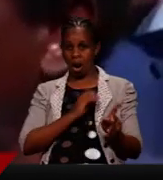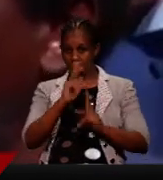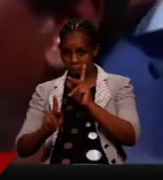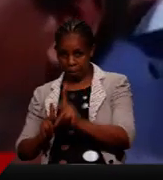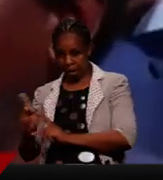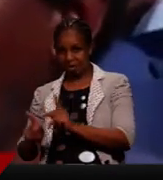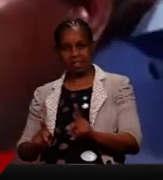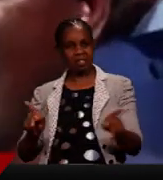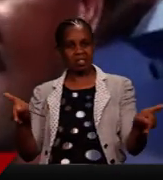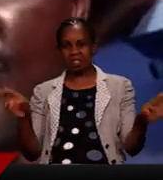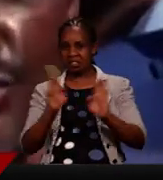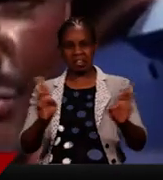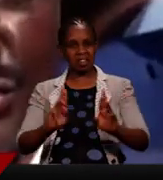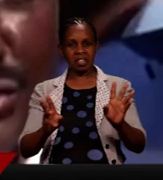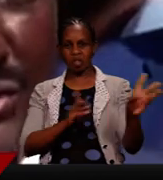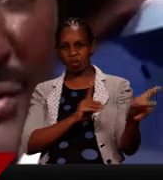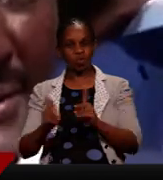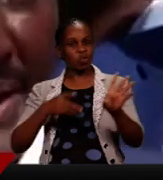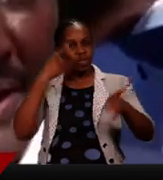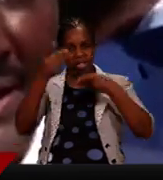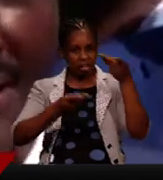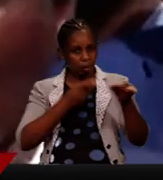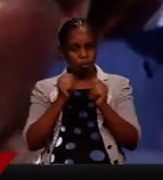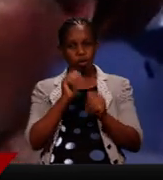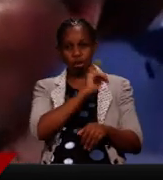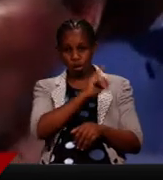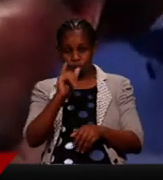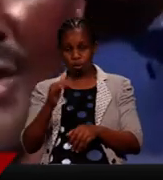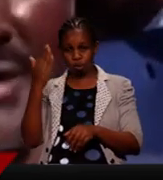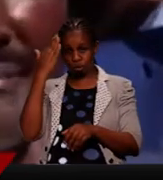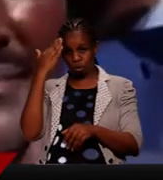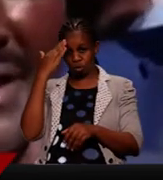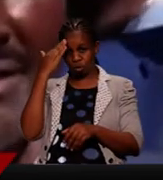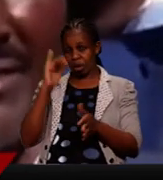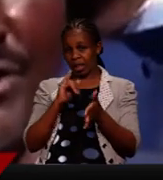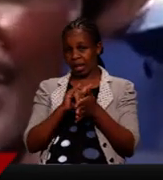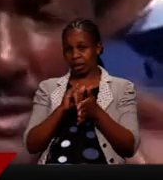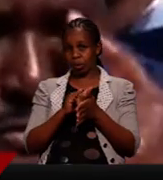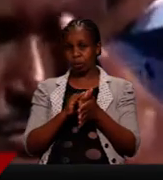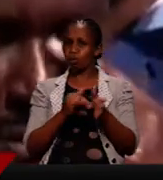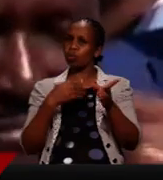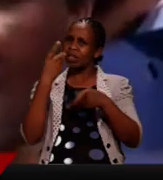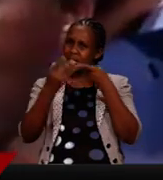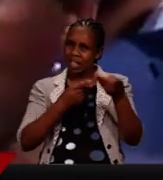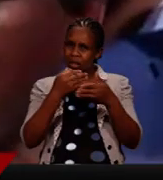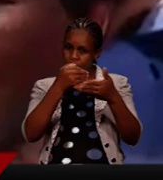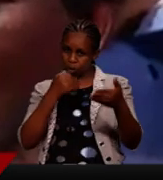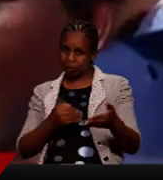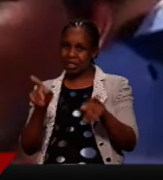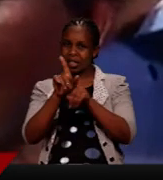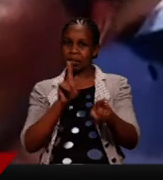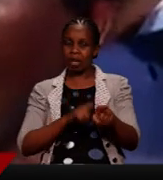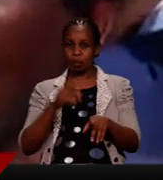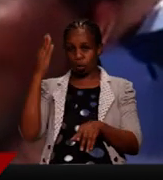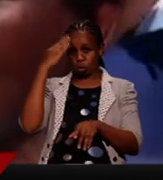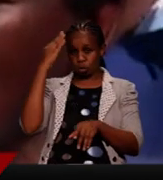tuko tayari kufanya mazungumzo na wale ambao tunajua, and have had occasion to speak about this